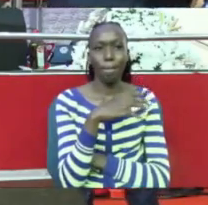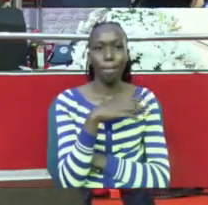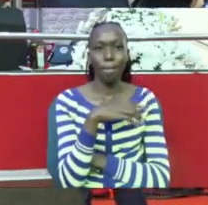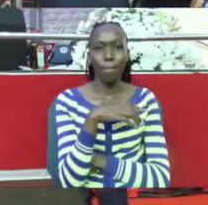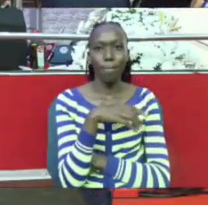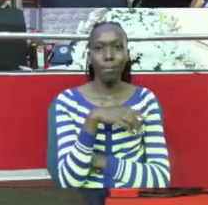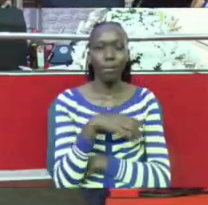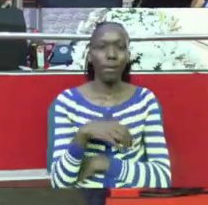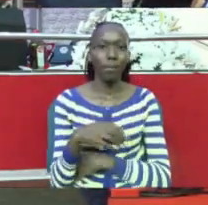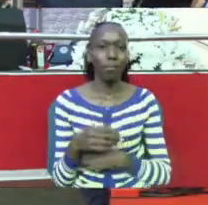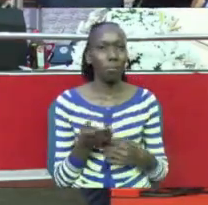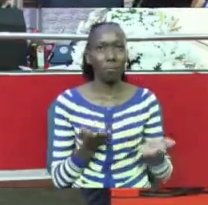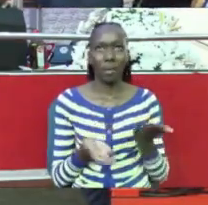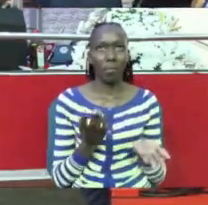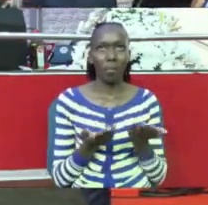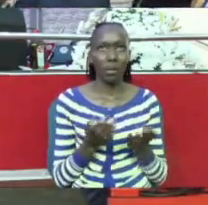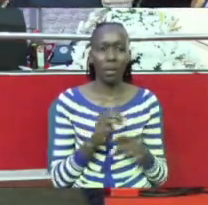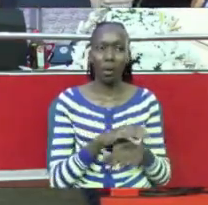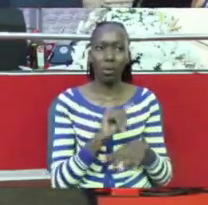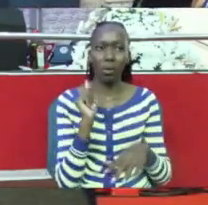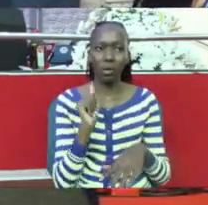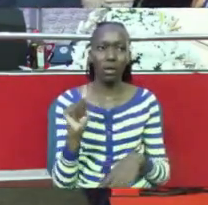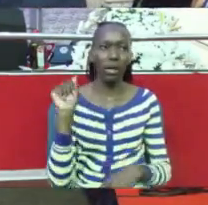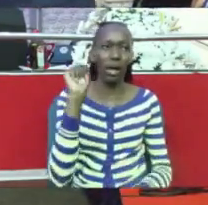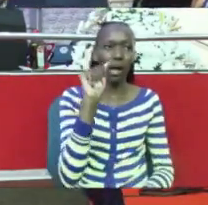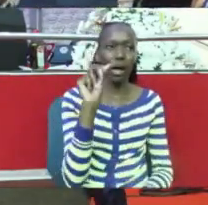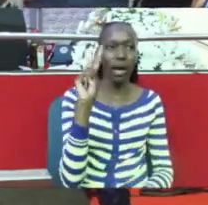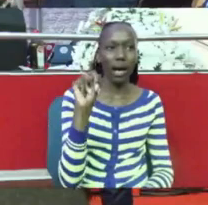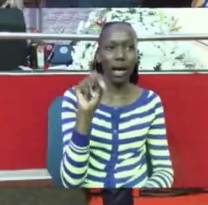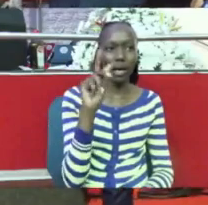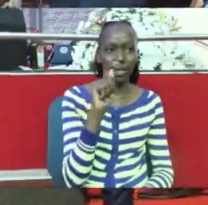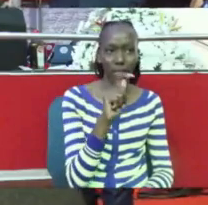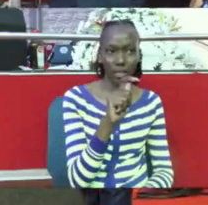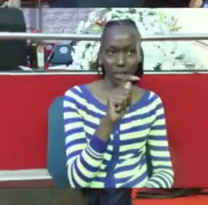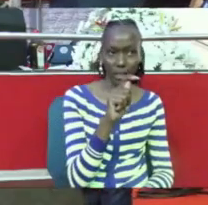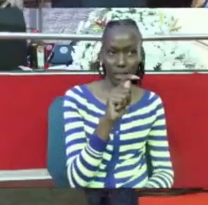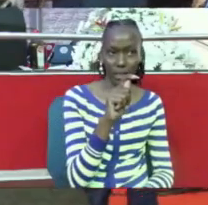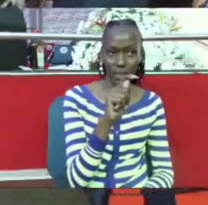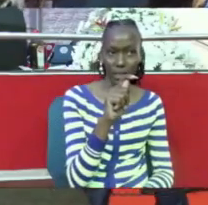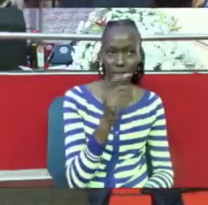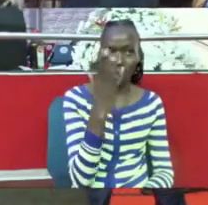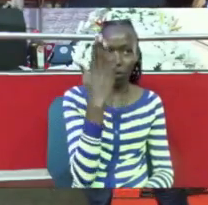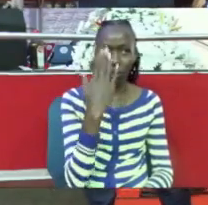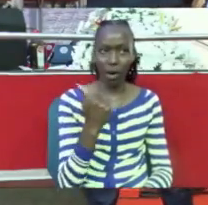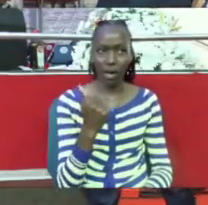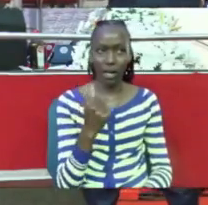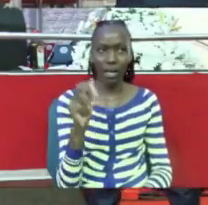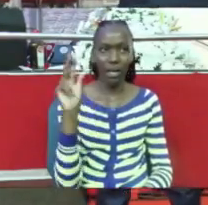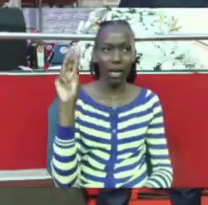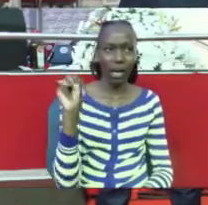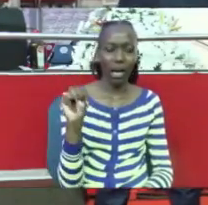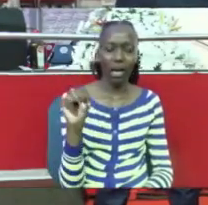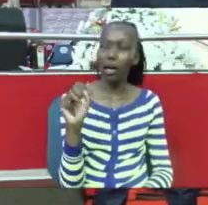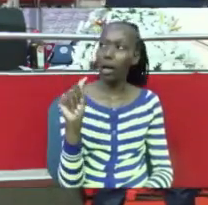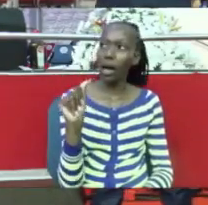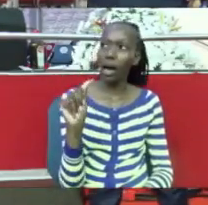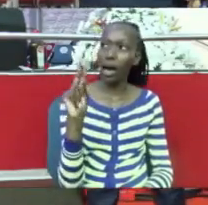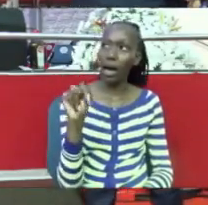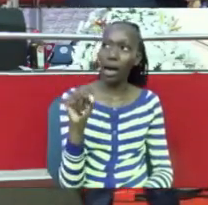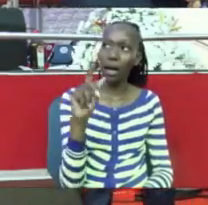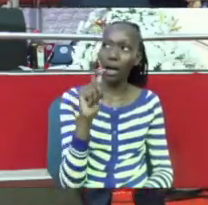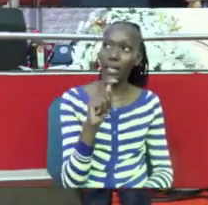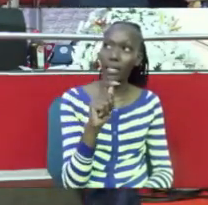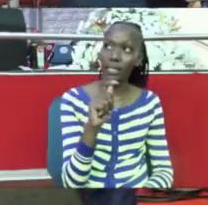even an ant. An ant. Angeitwa nzi. Because an ant is industrious. Kwa sababu hiyo ni kitu ambacho inafanya